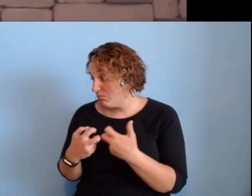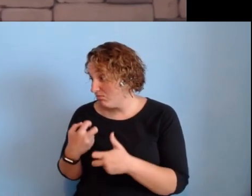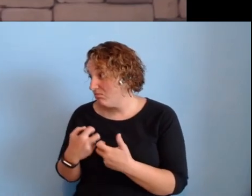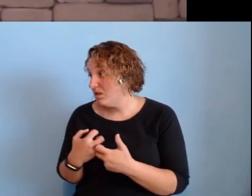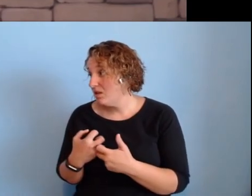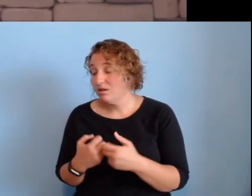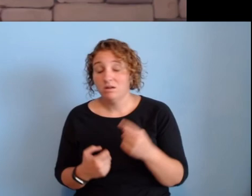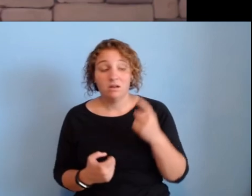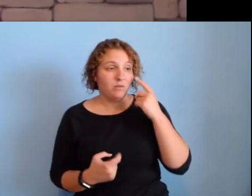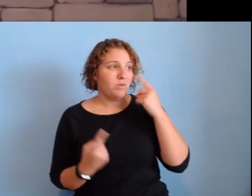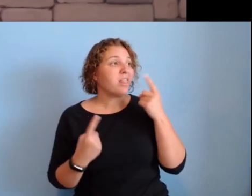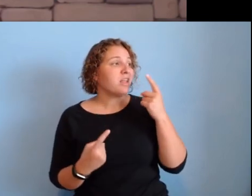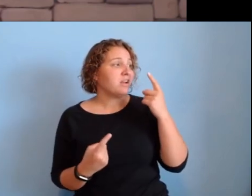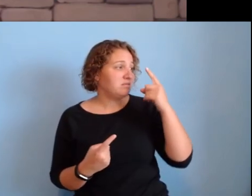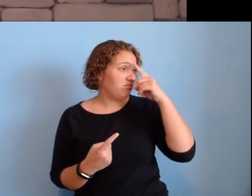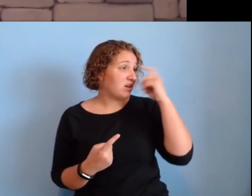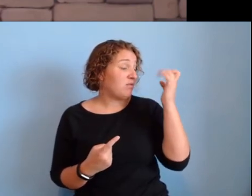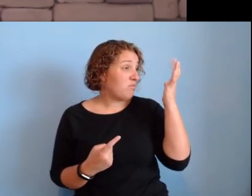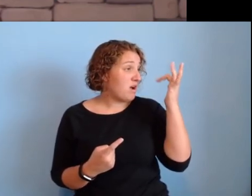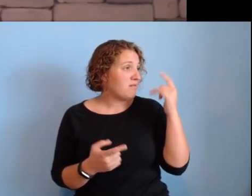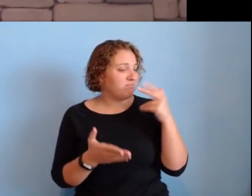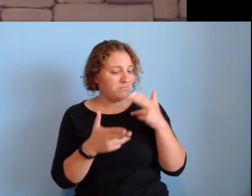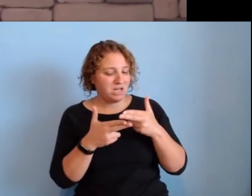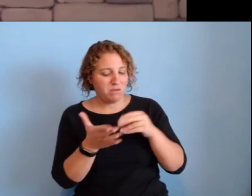Well, I think it's because my name is not in the book of life.